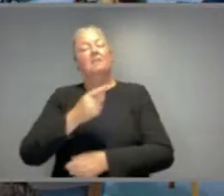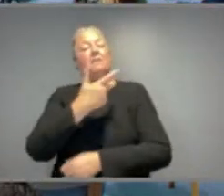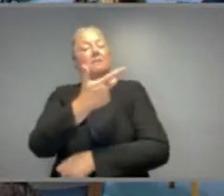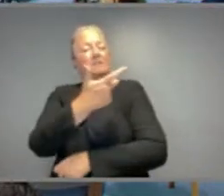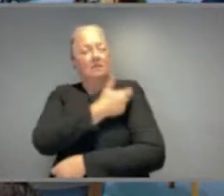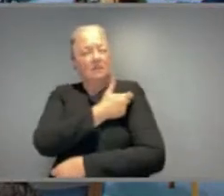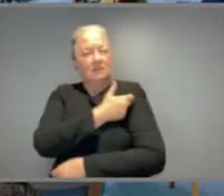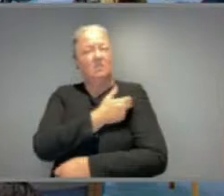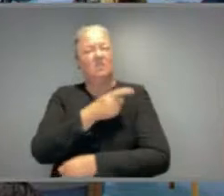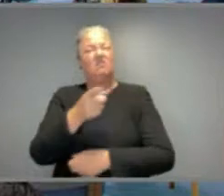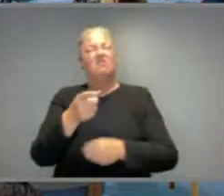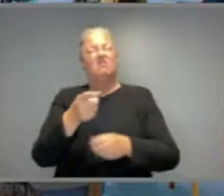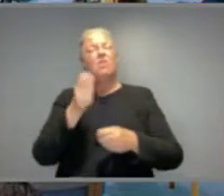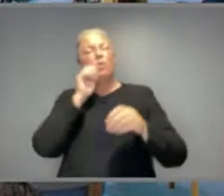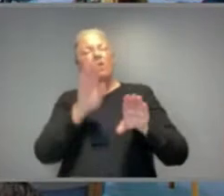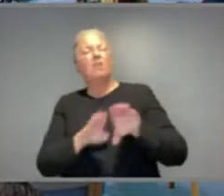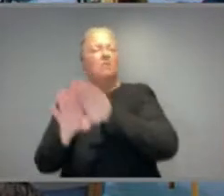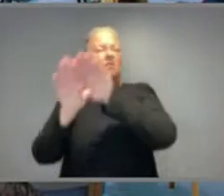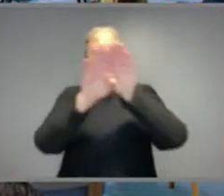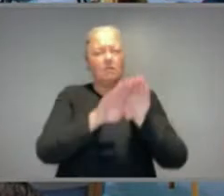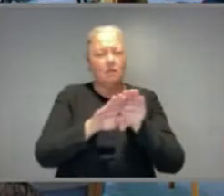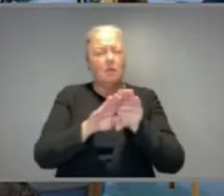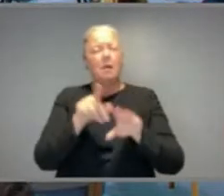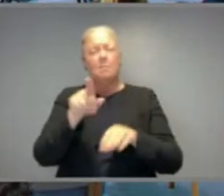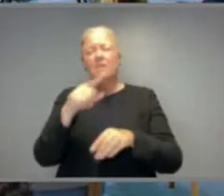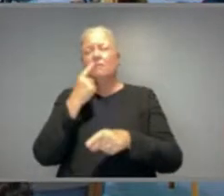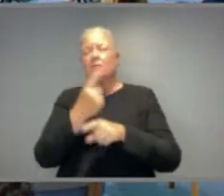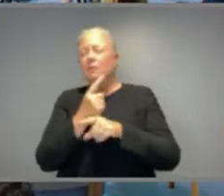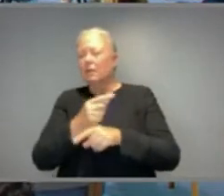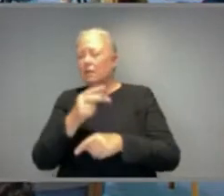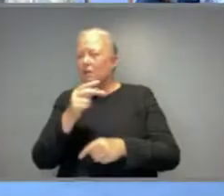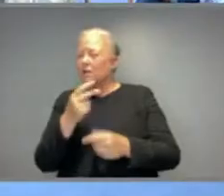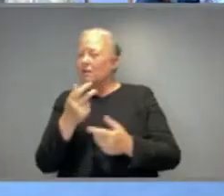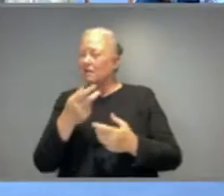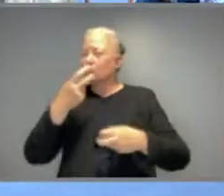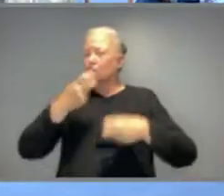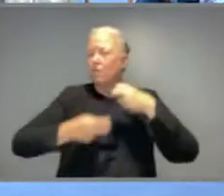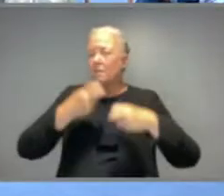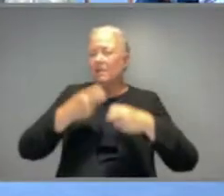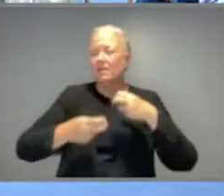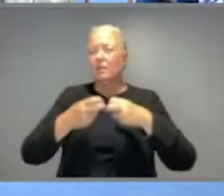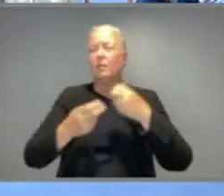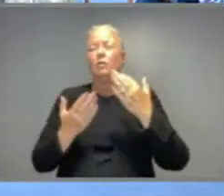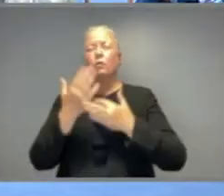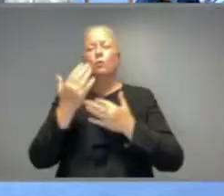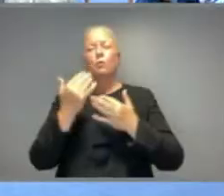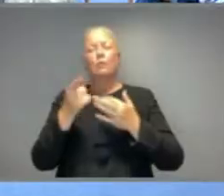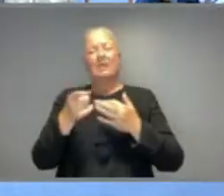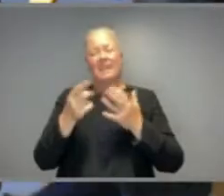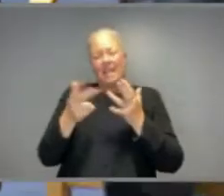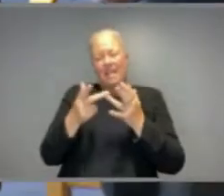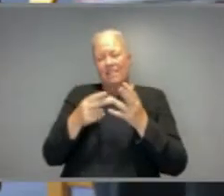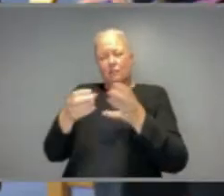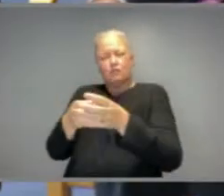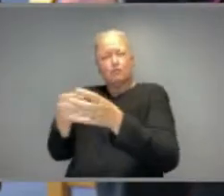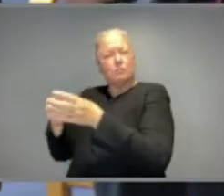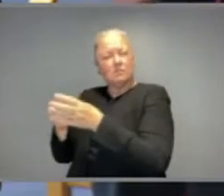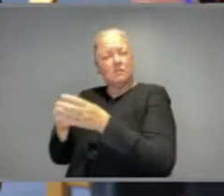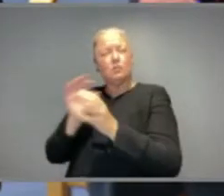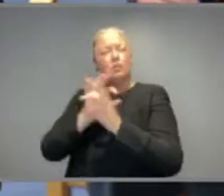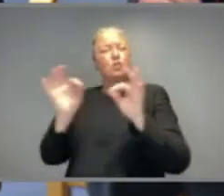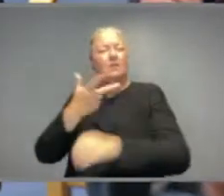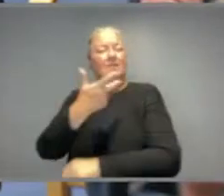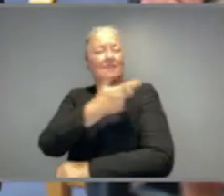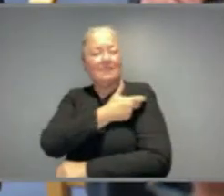do mention the potential problem of outbreaks spreading quickly through subgroups that aren't vaccinated. Did you look at how that